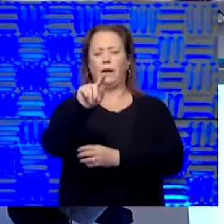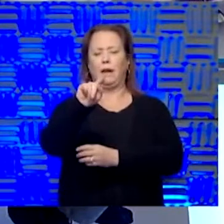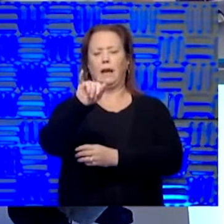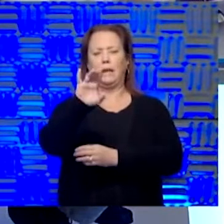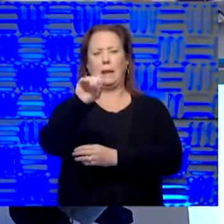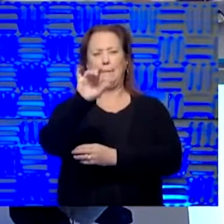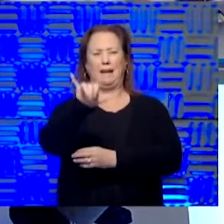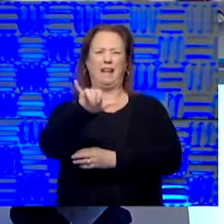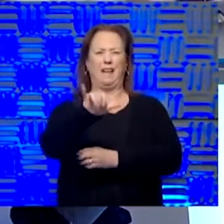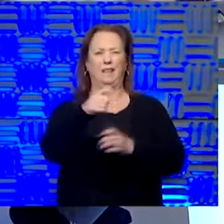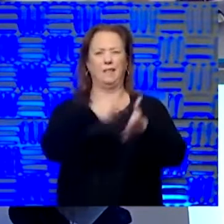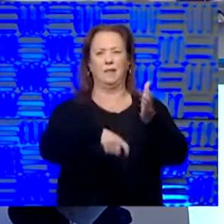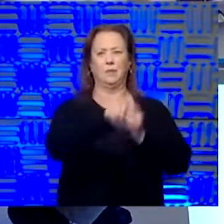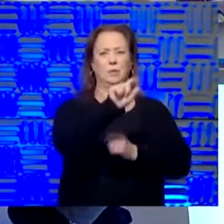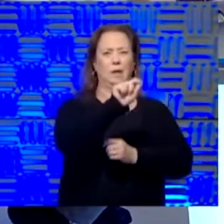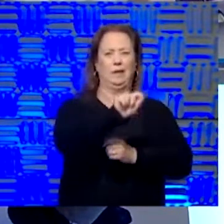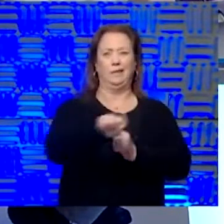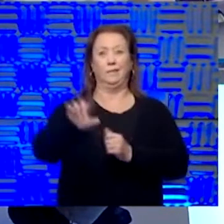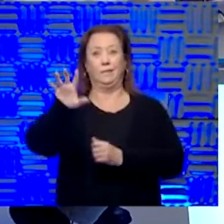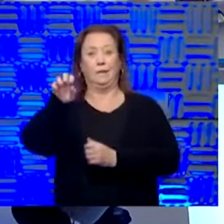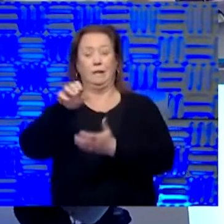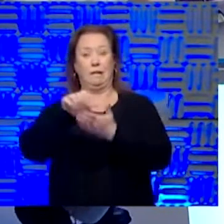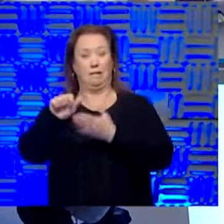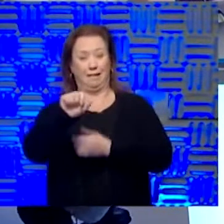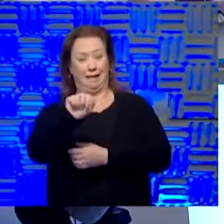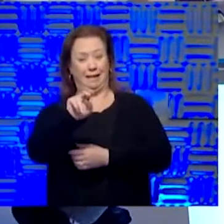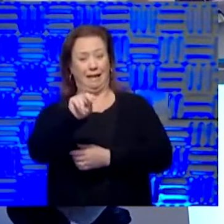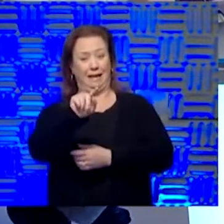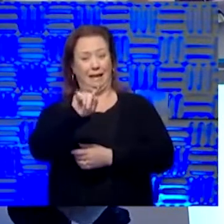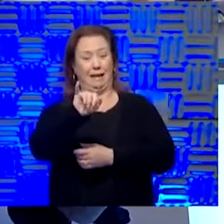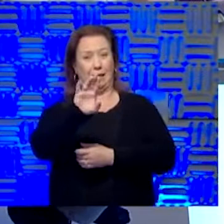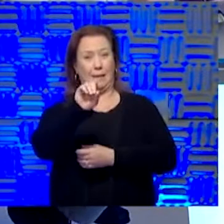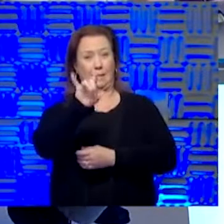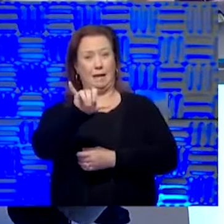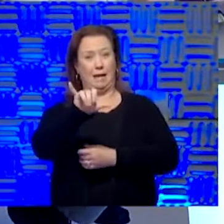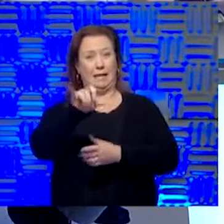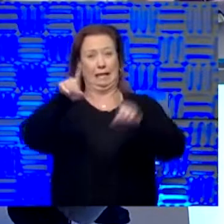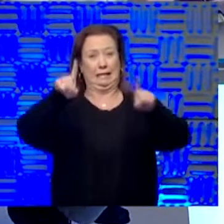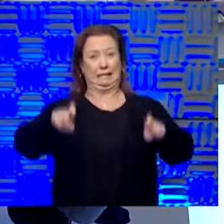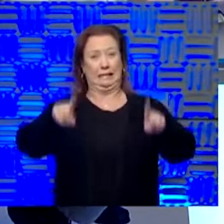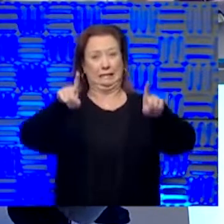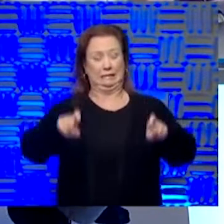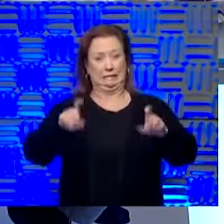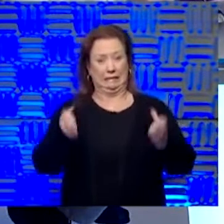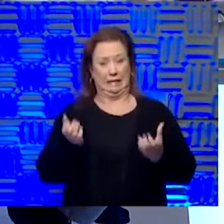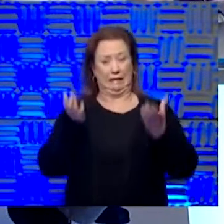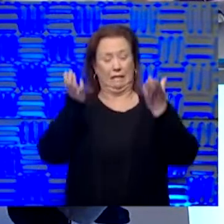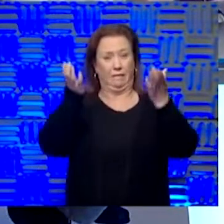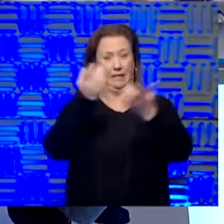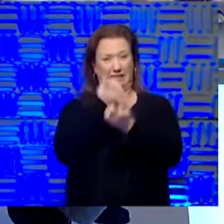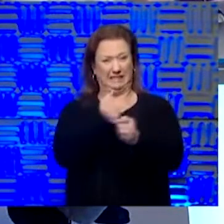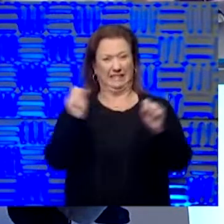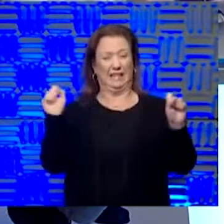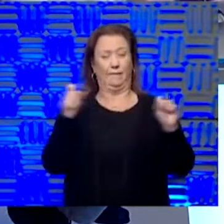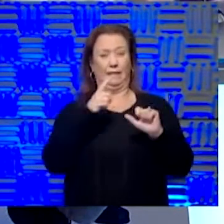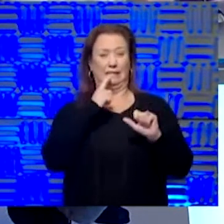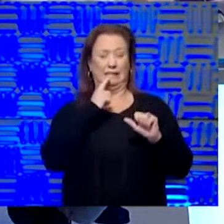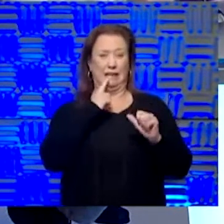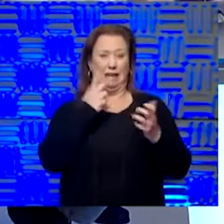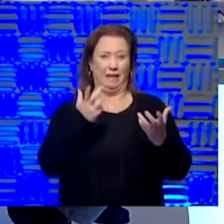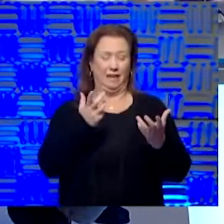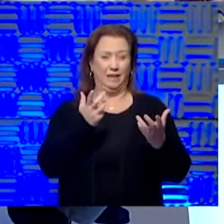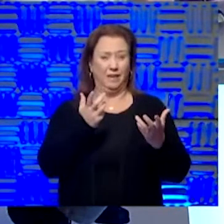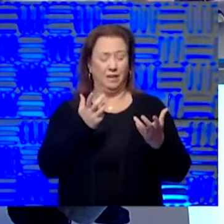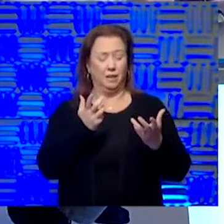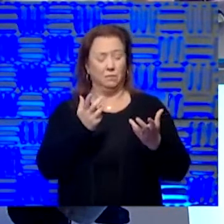of $20 to $50. Is there an antibody test that they could be giving out? And if not, it's safe to say that they're probably fake and what people